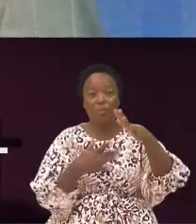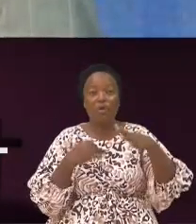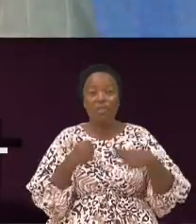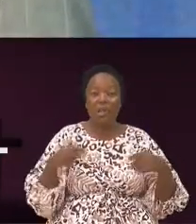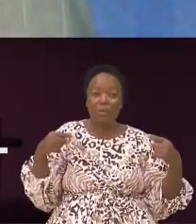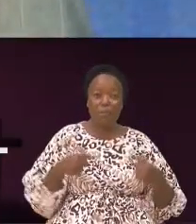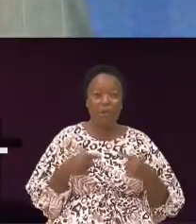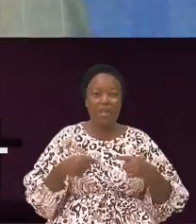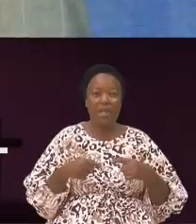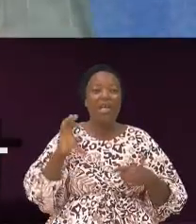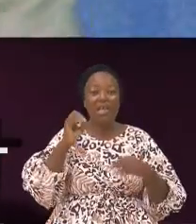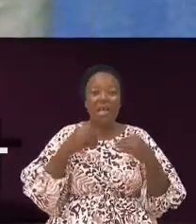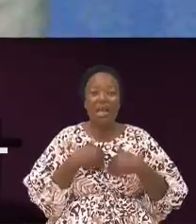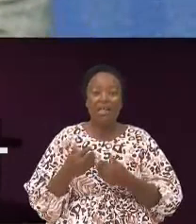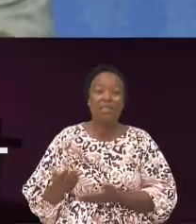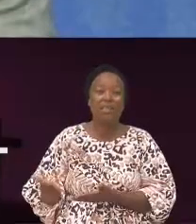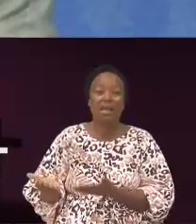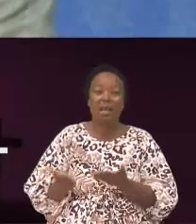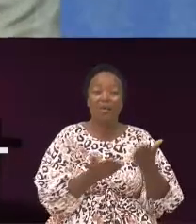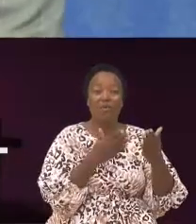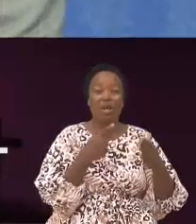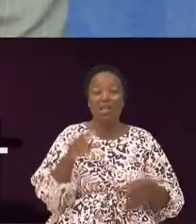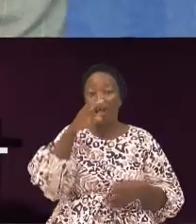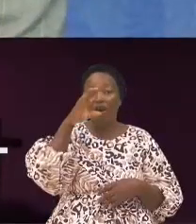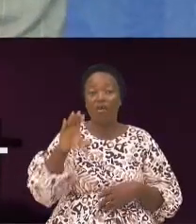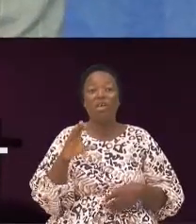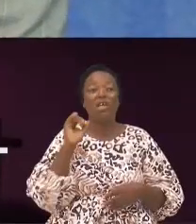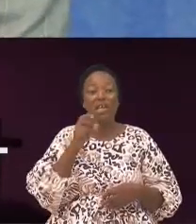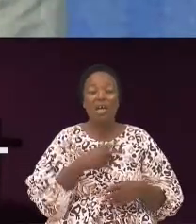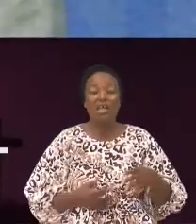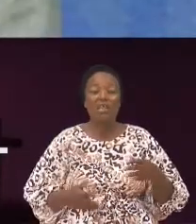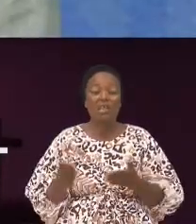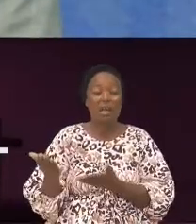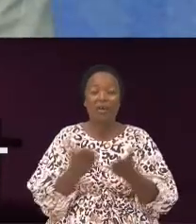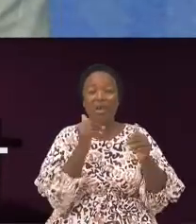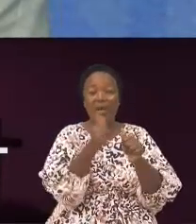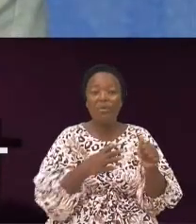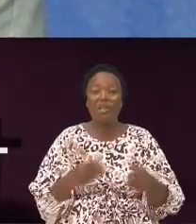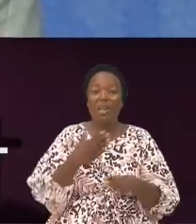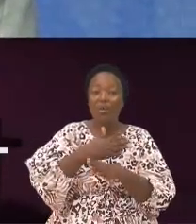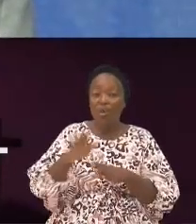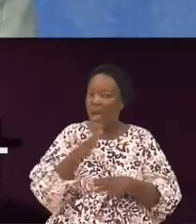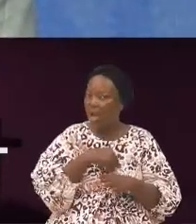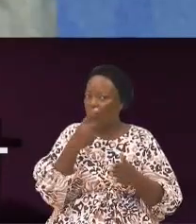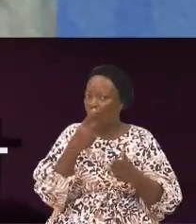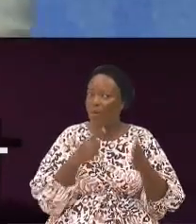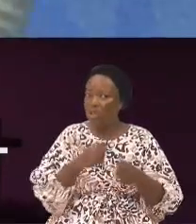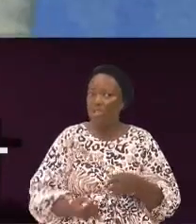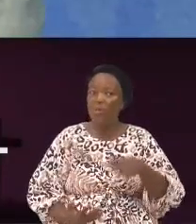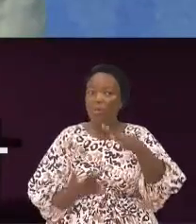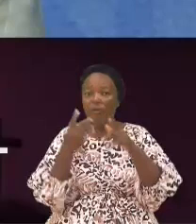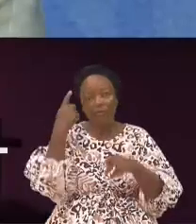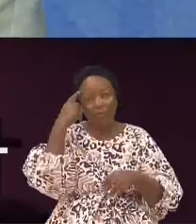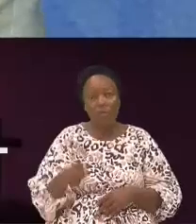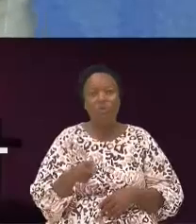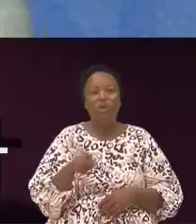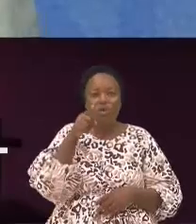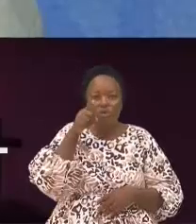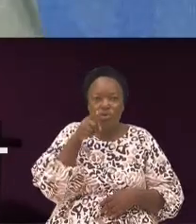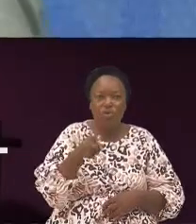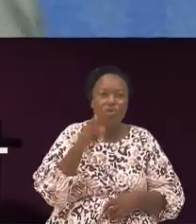already. It's borne the pain, it's borne the curse, it's carried